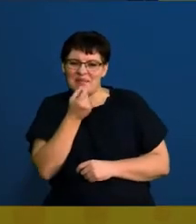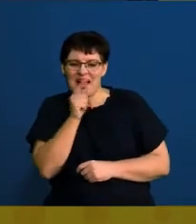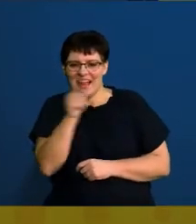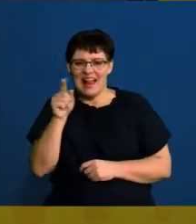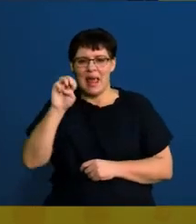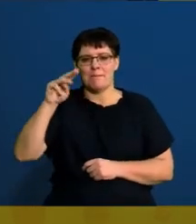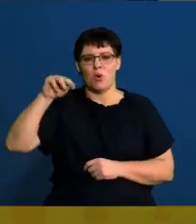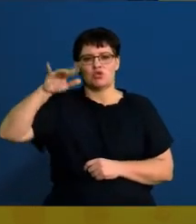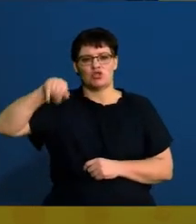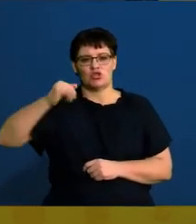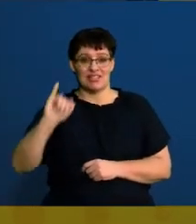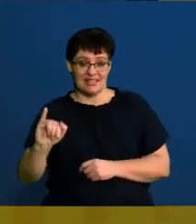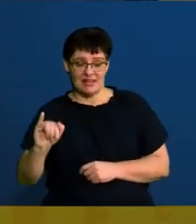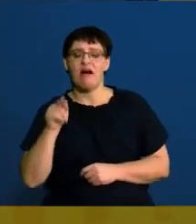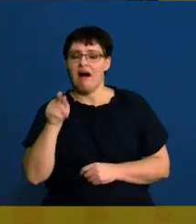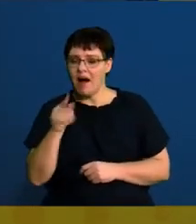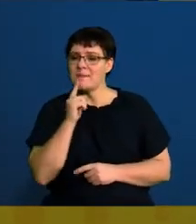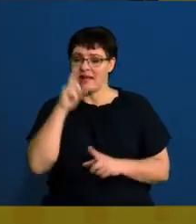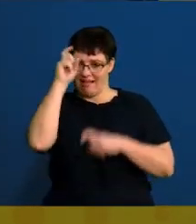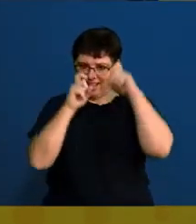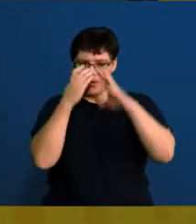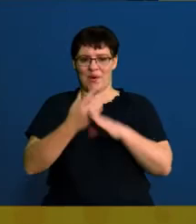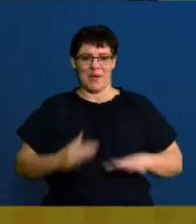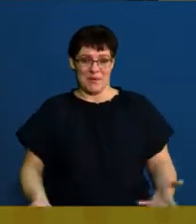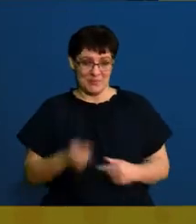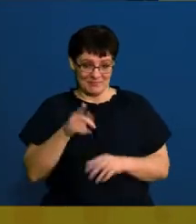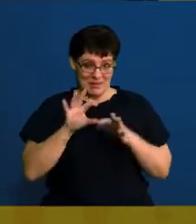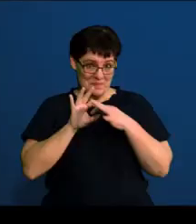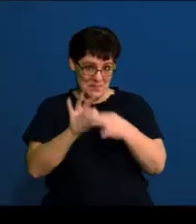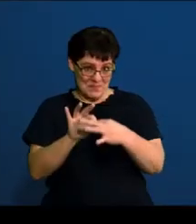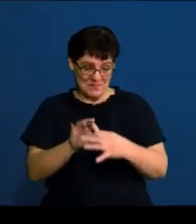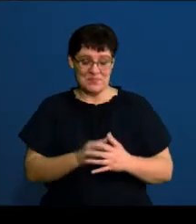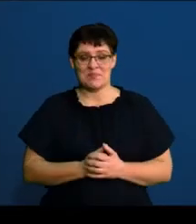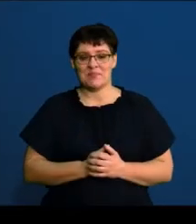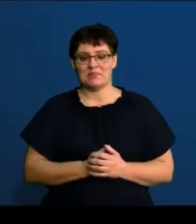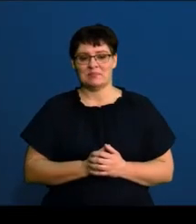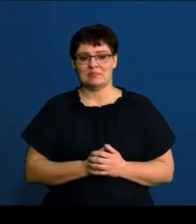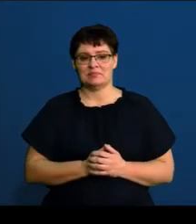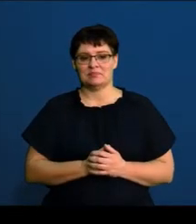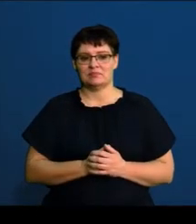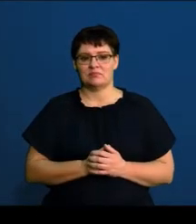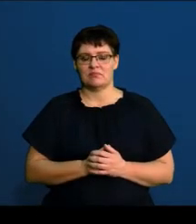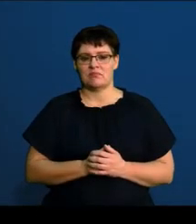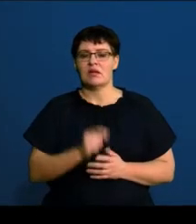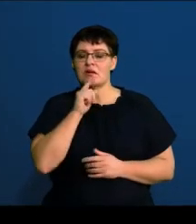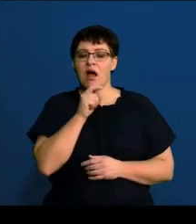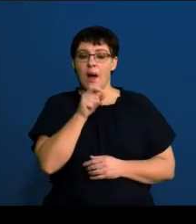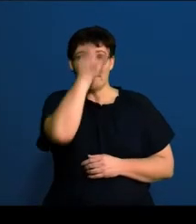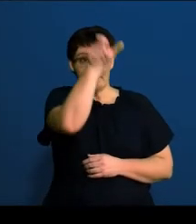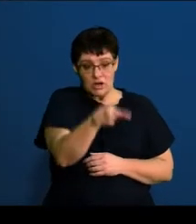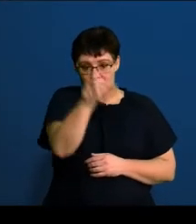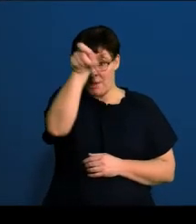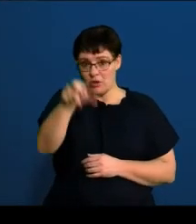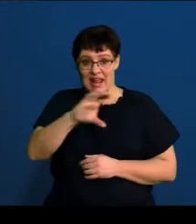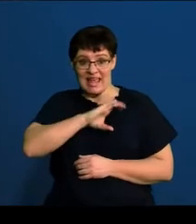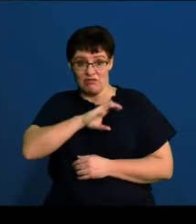of how a facial expression actually works, right? Now, if we look at how the characters